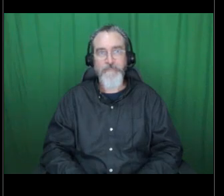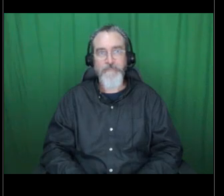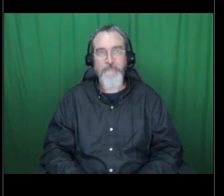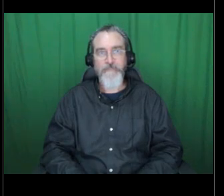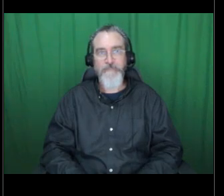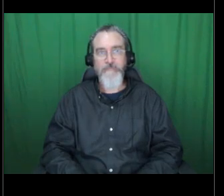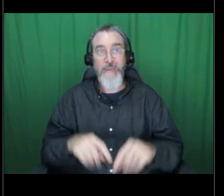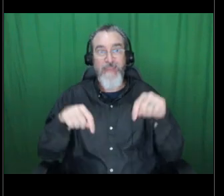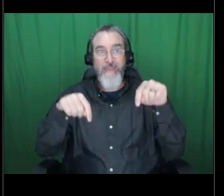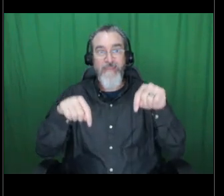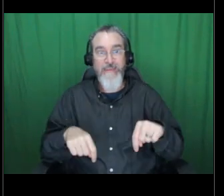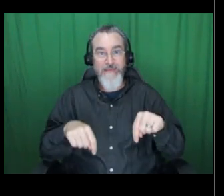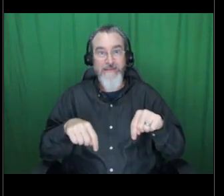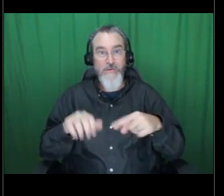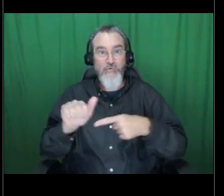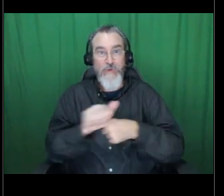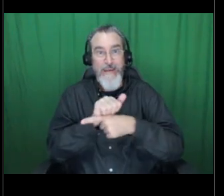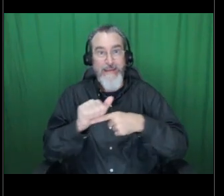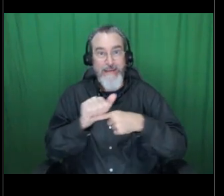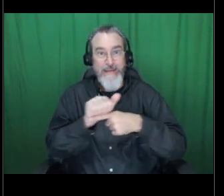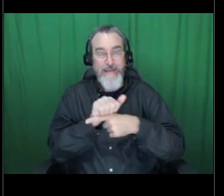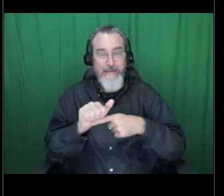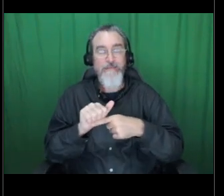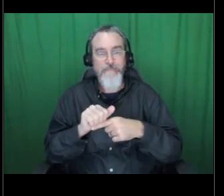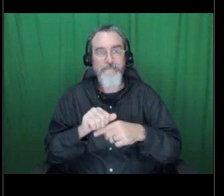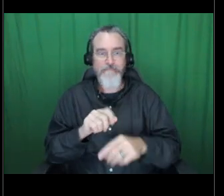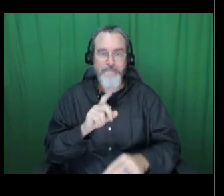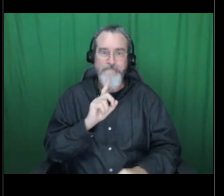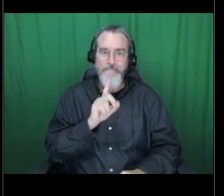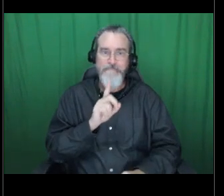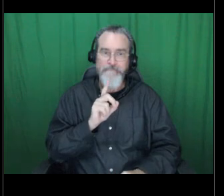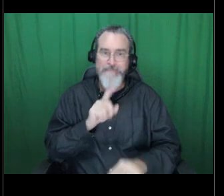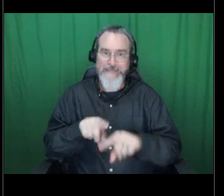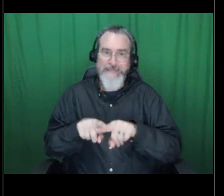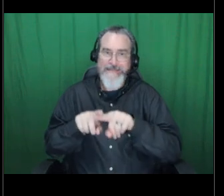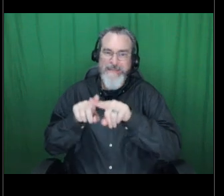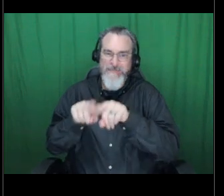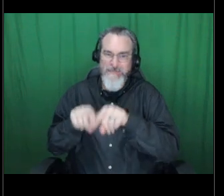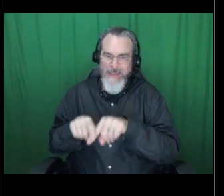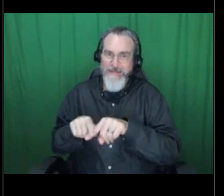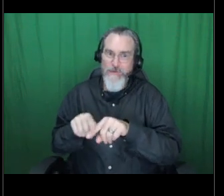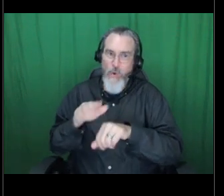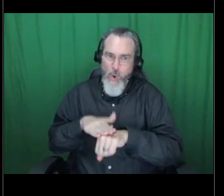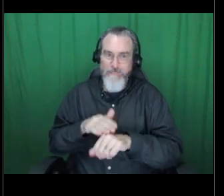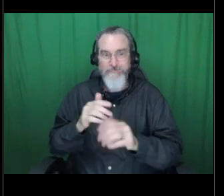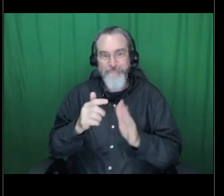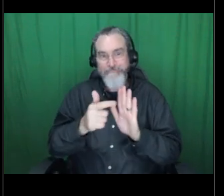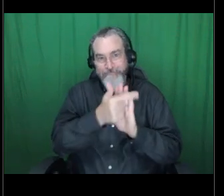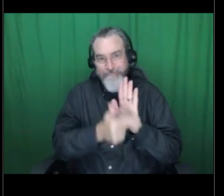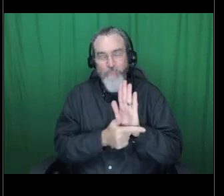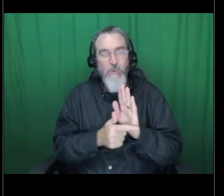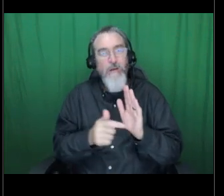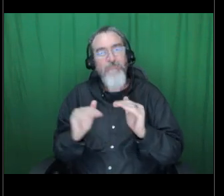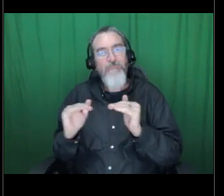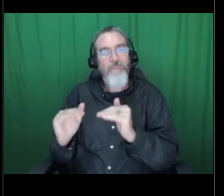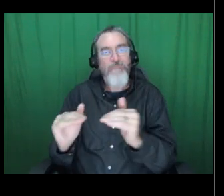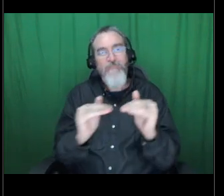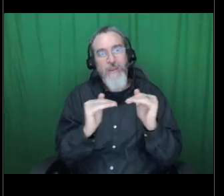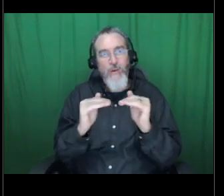This training relies on the provisions of the Fair Housing Act and its